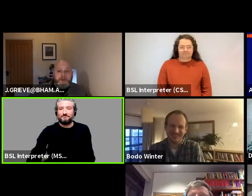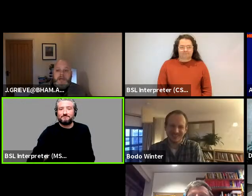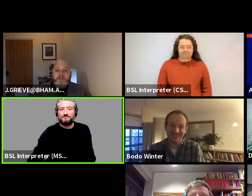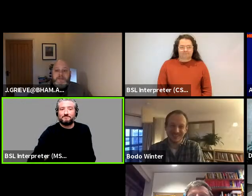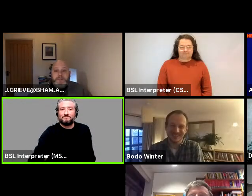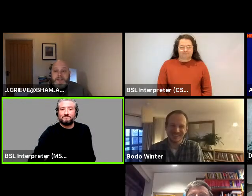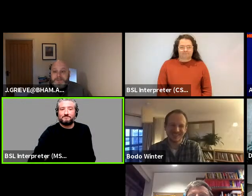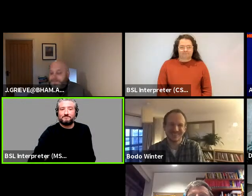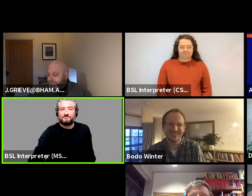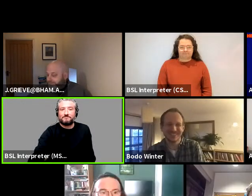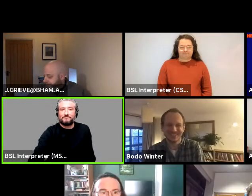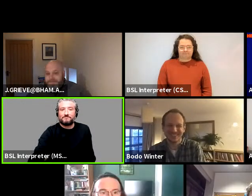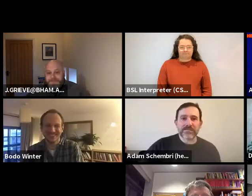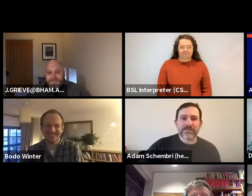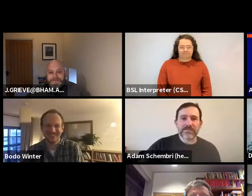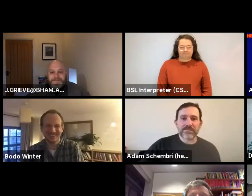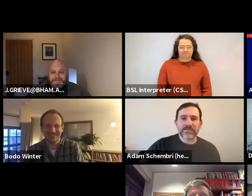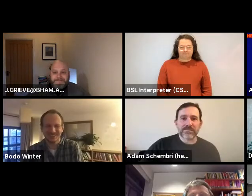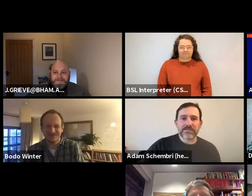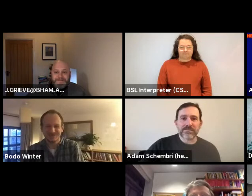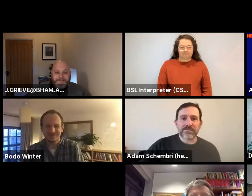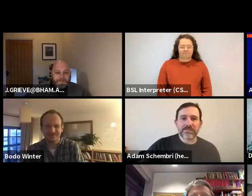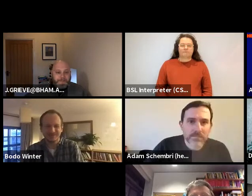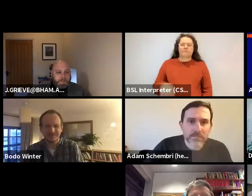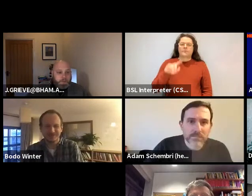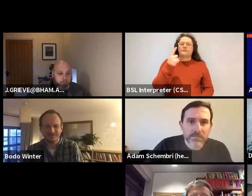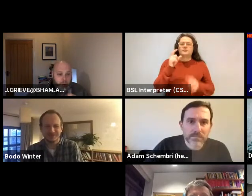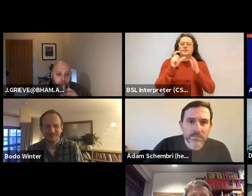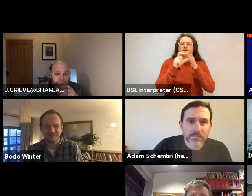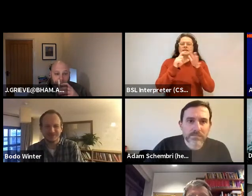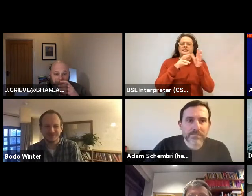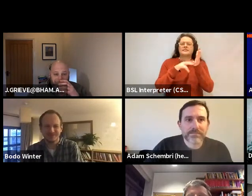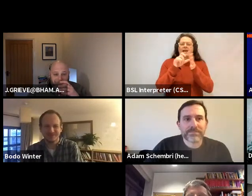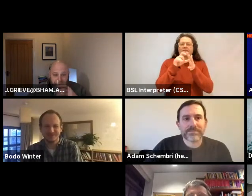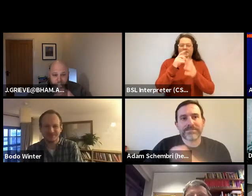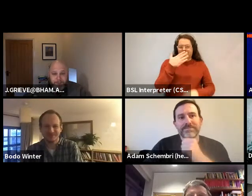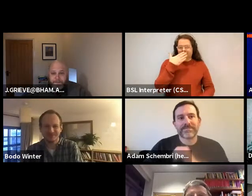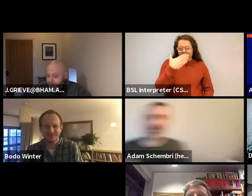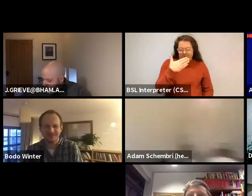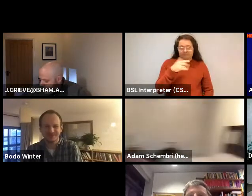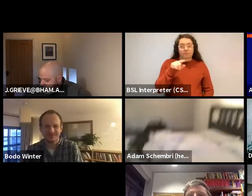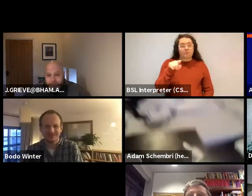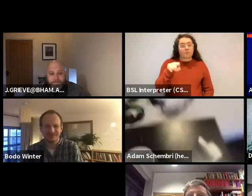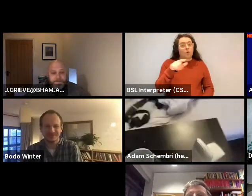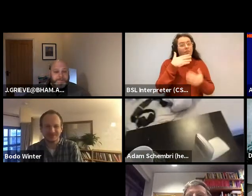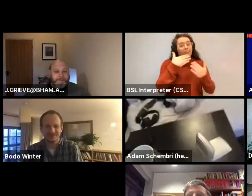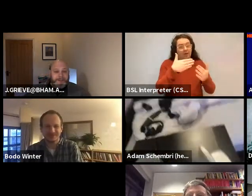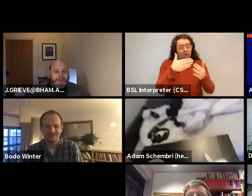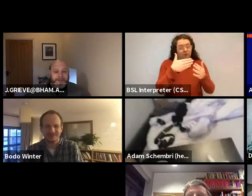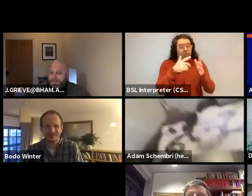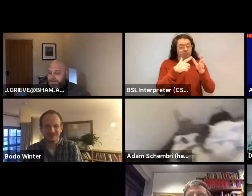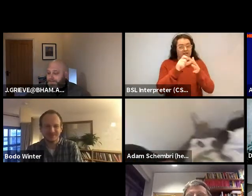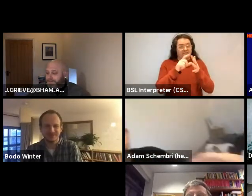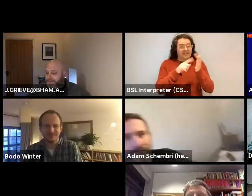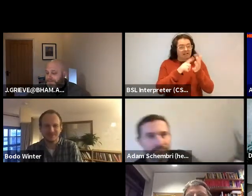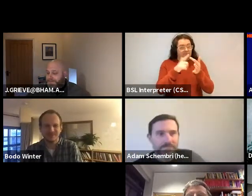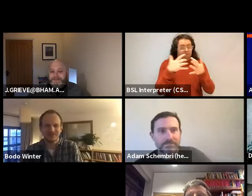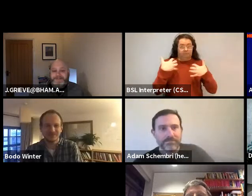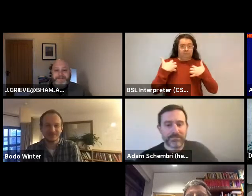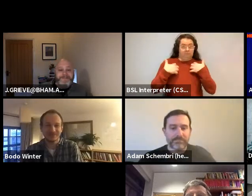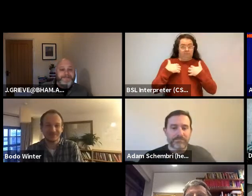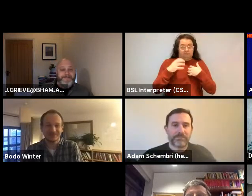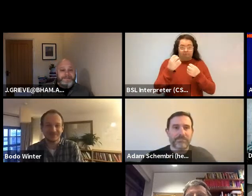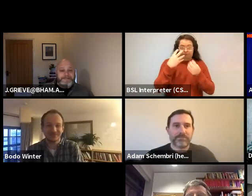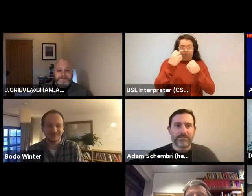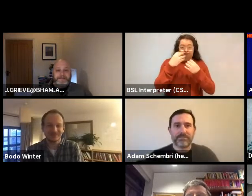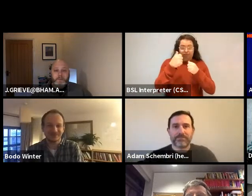Would anyone? Yeah, David, please. Uh, thank you so much, Adele. That was really, uh, really fun to listen to. Um,